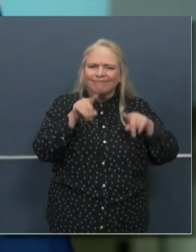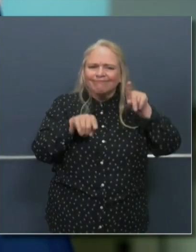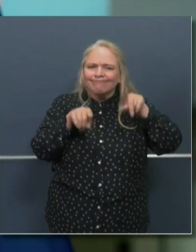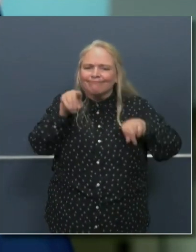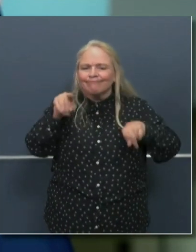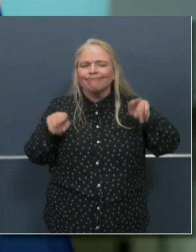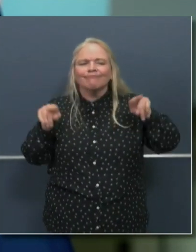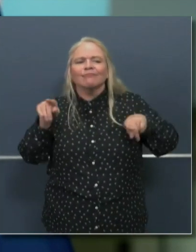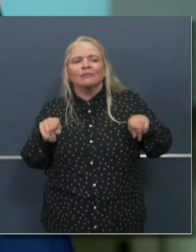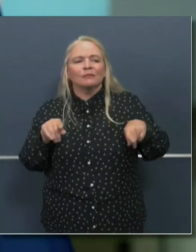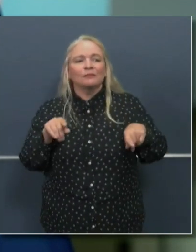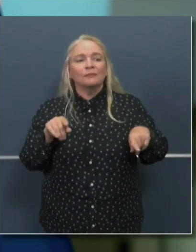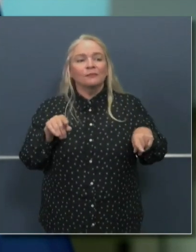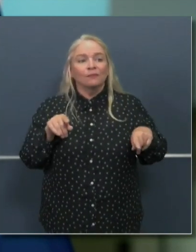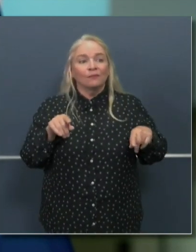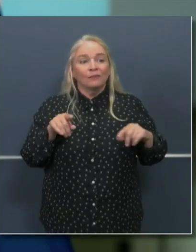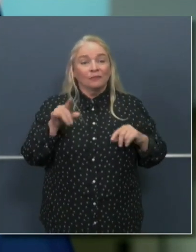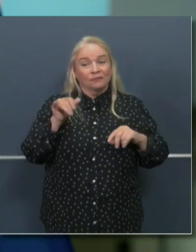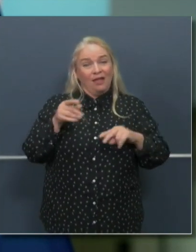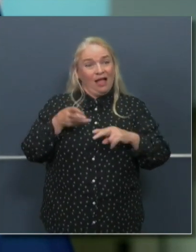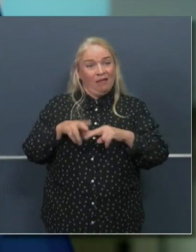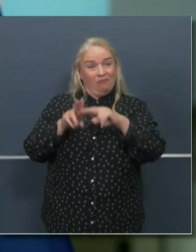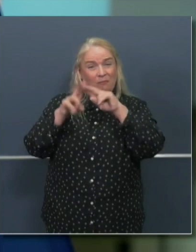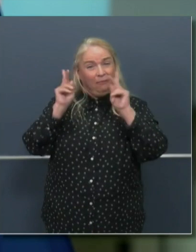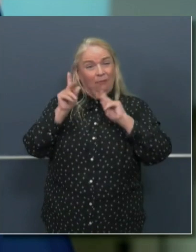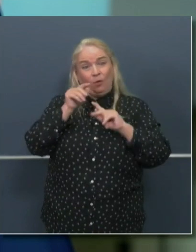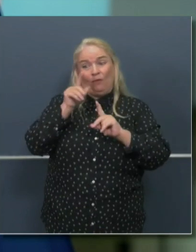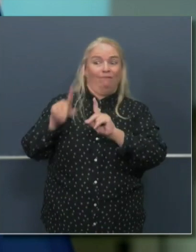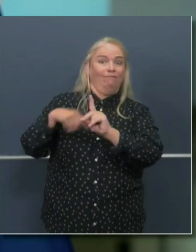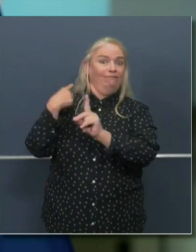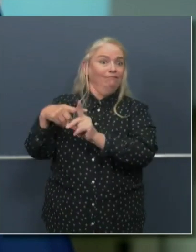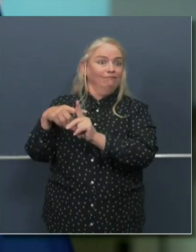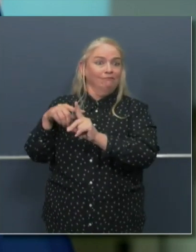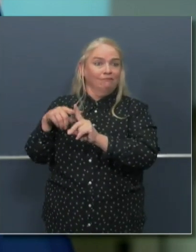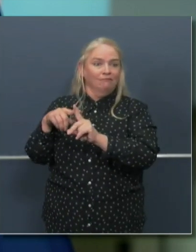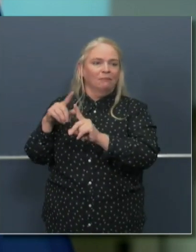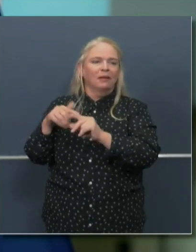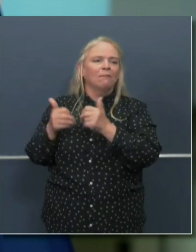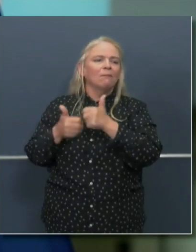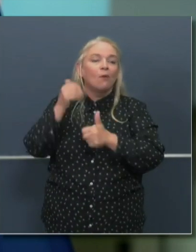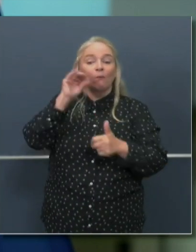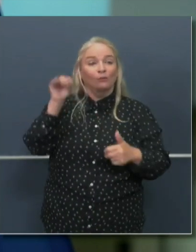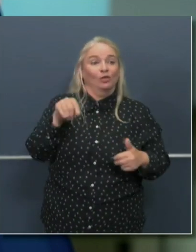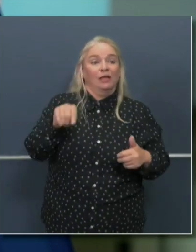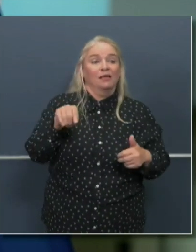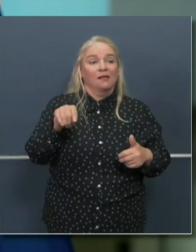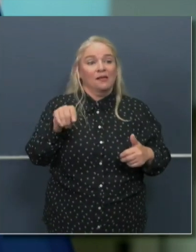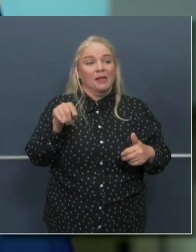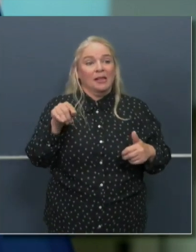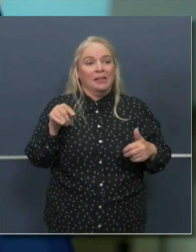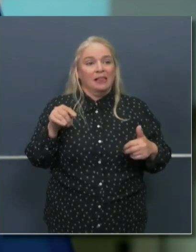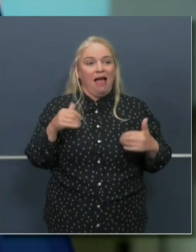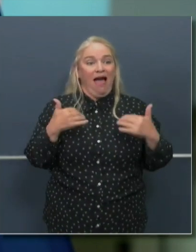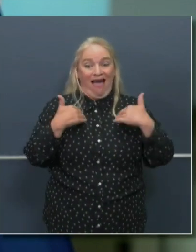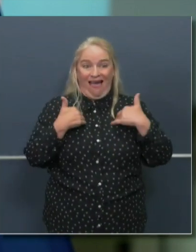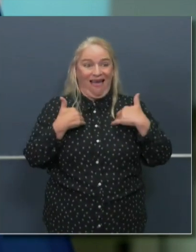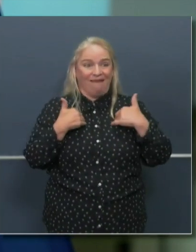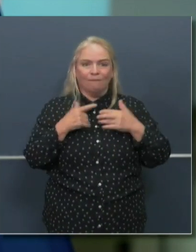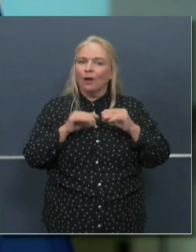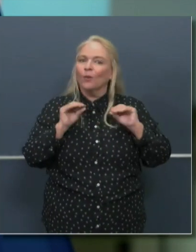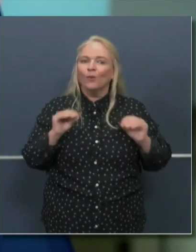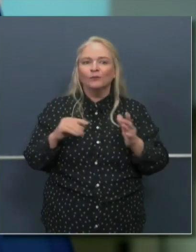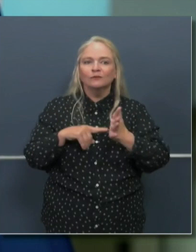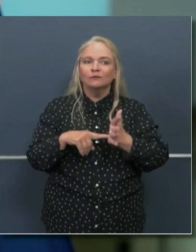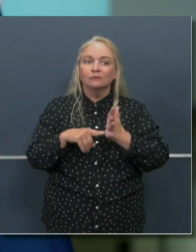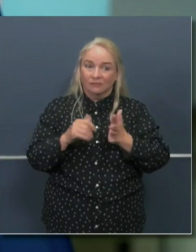recent increase in cases be attributed to these super spreaders? And should people who essentially aren't showing symptoms, should they be